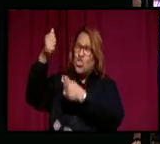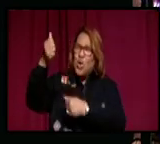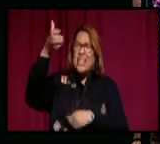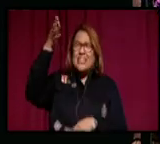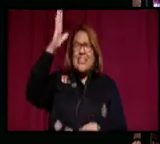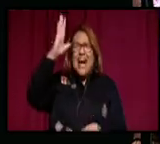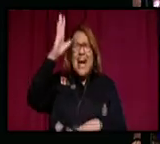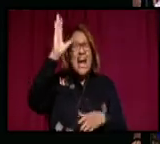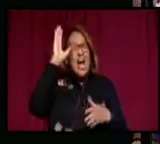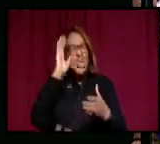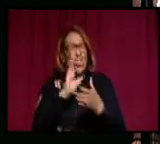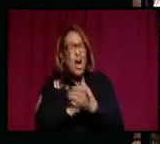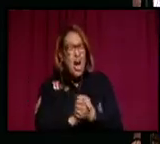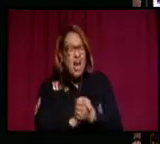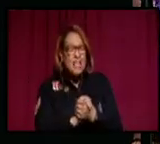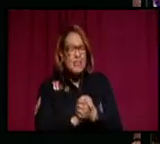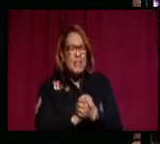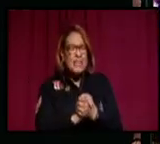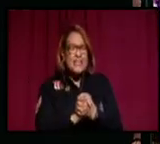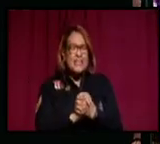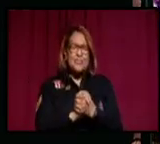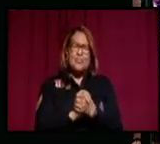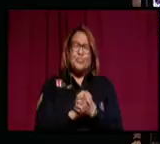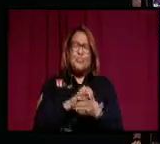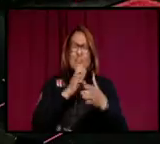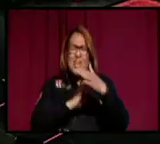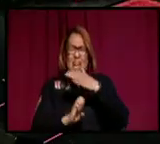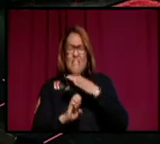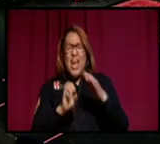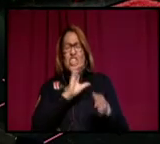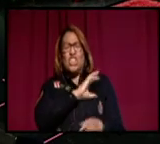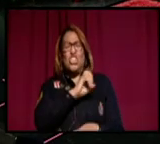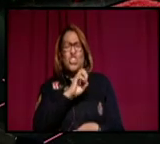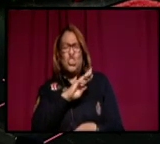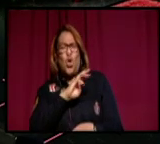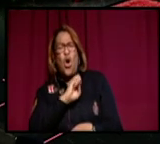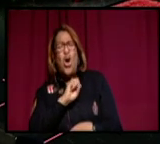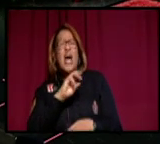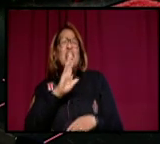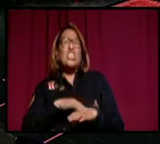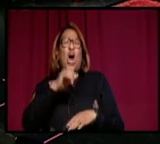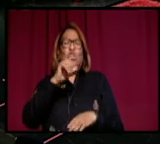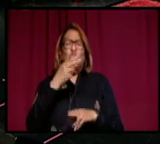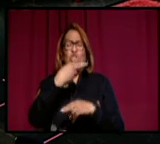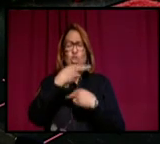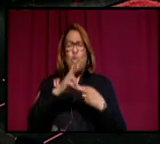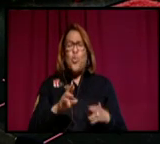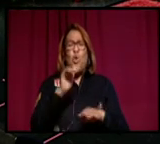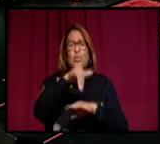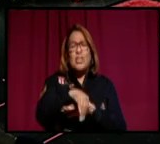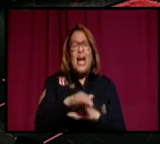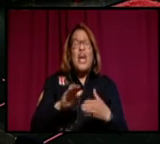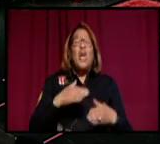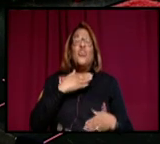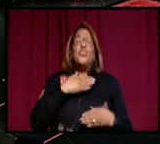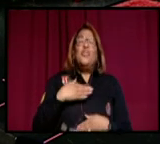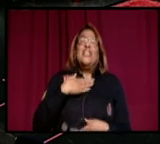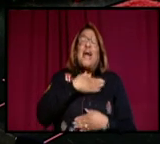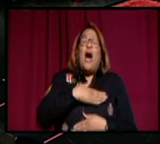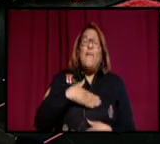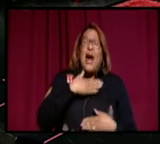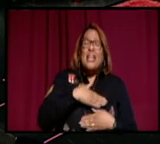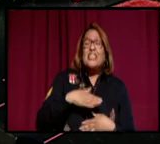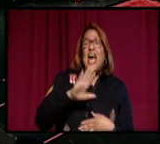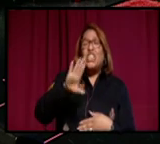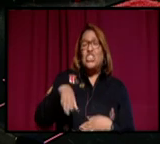Some of you husbands, as Sister Cheryl, Evangelist Cheryl, has called you into that room on tonight. You need to apologize to your wives,